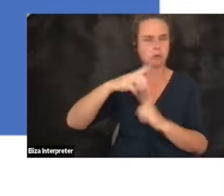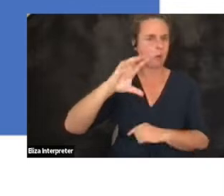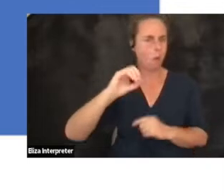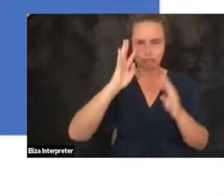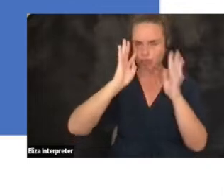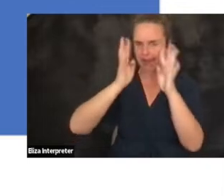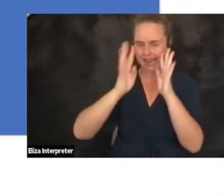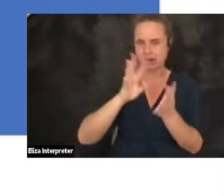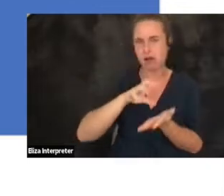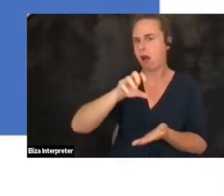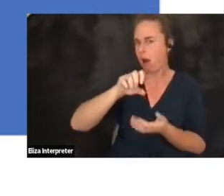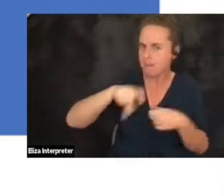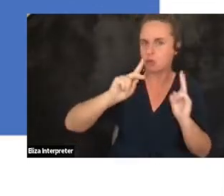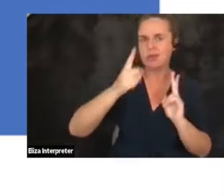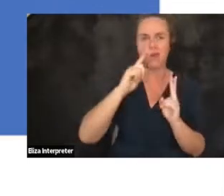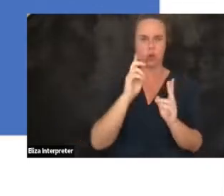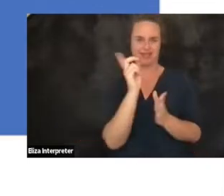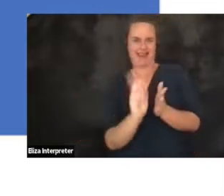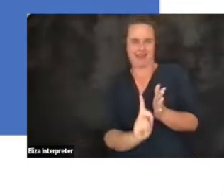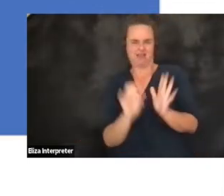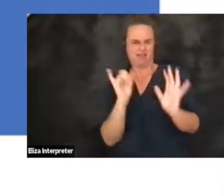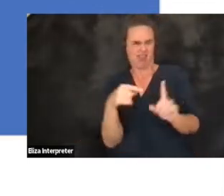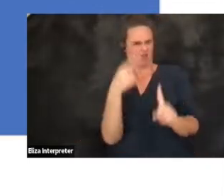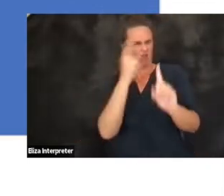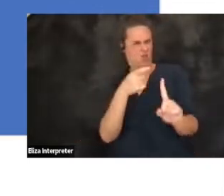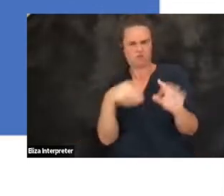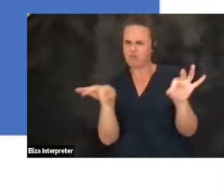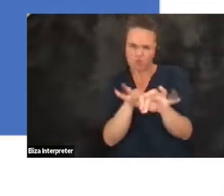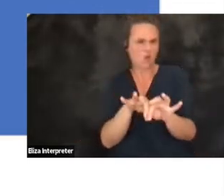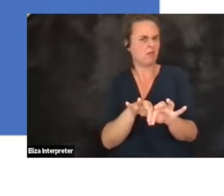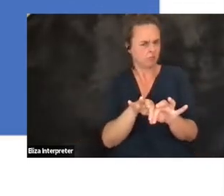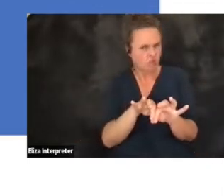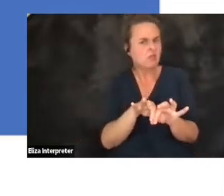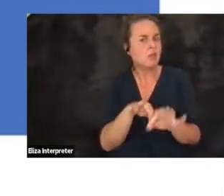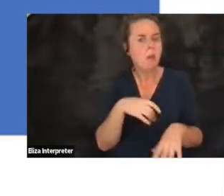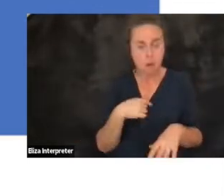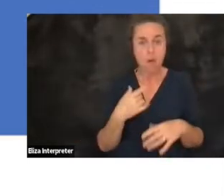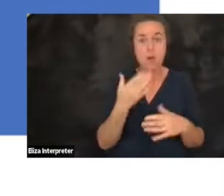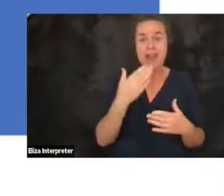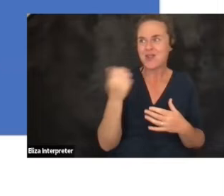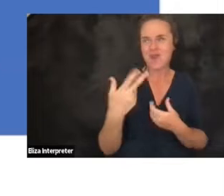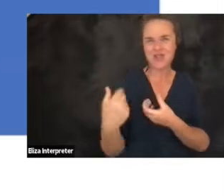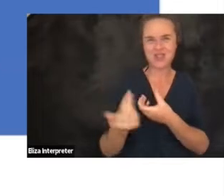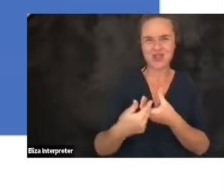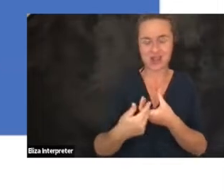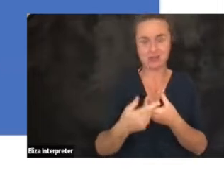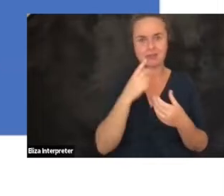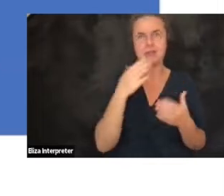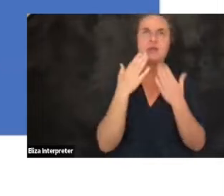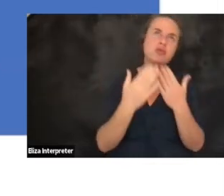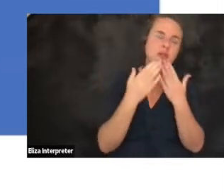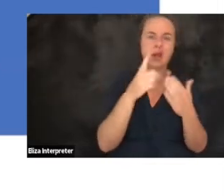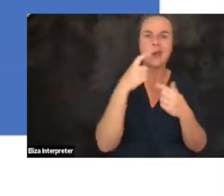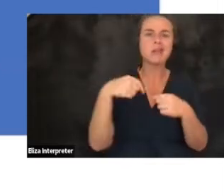design. So I'm really grateful for everybody for joining today. I'm super grateful, as this is our last